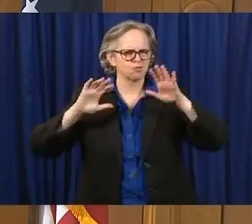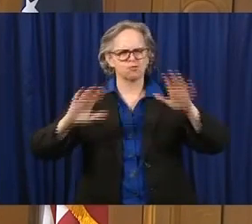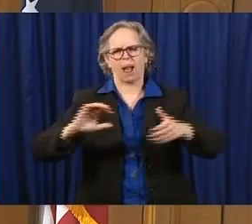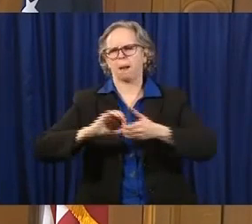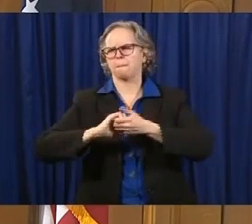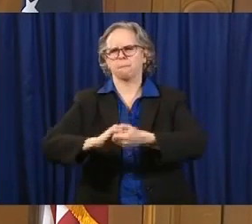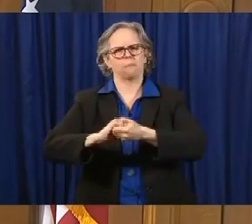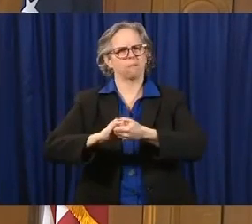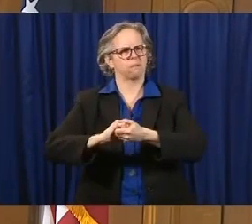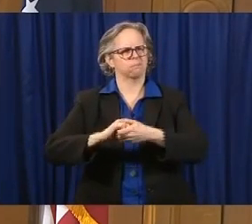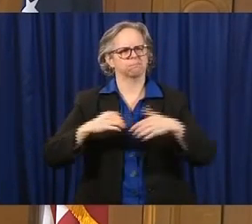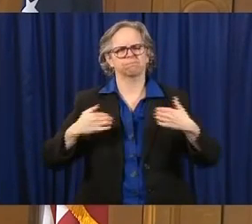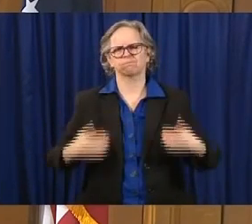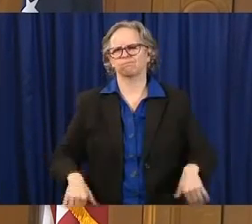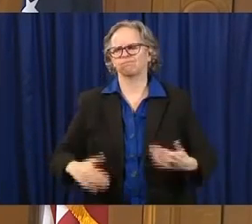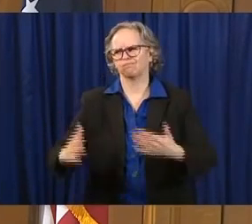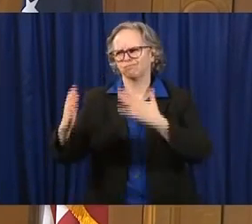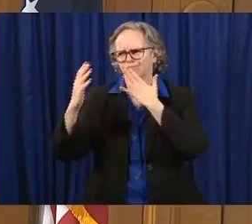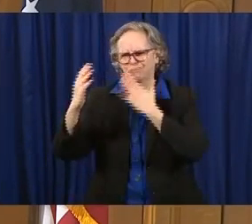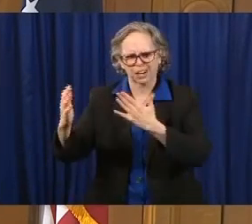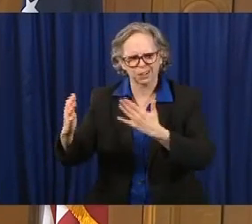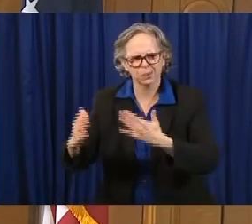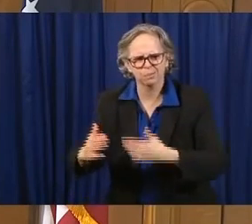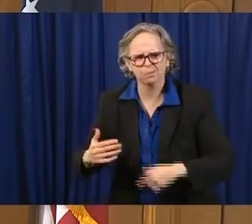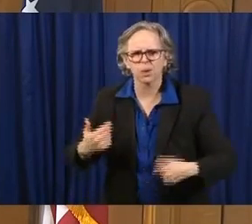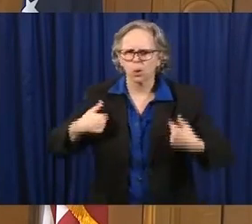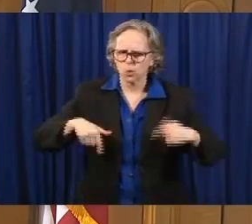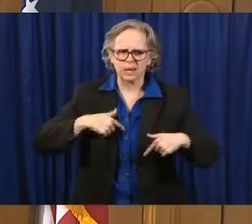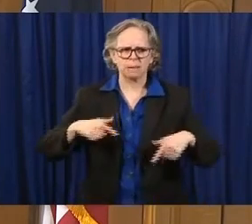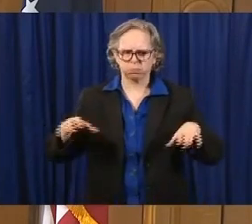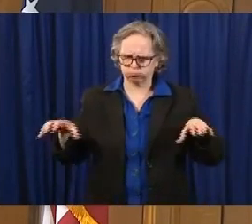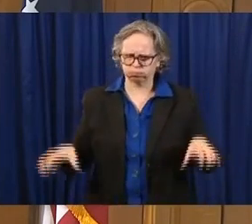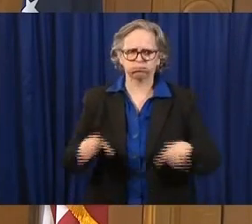so far so good in the sense that we've been able to slow